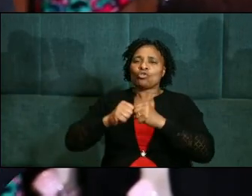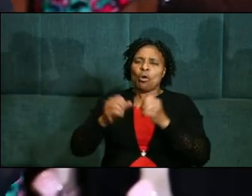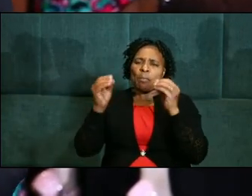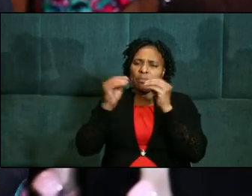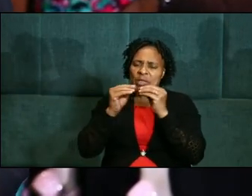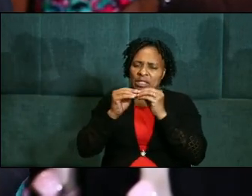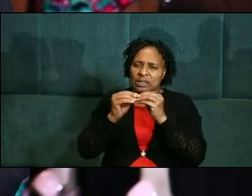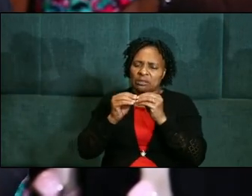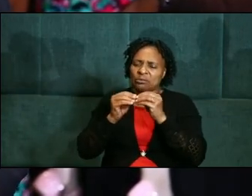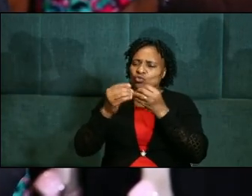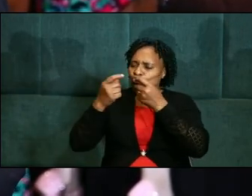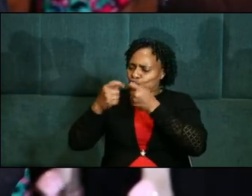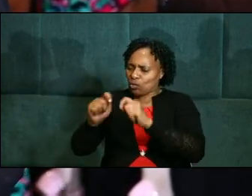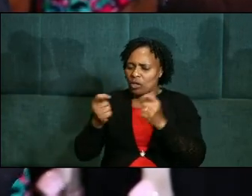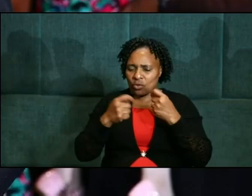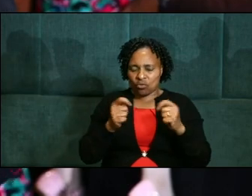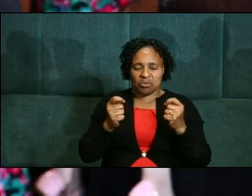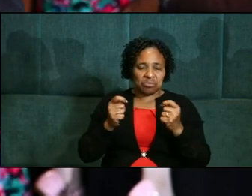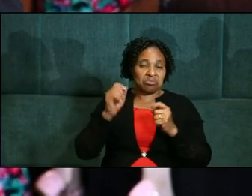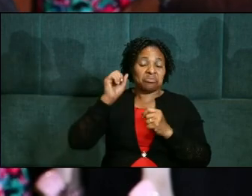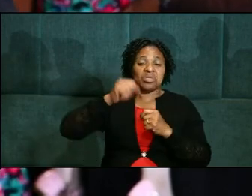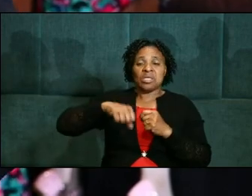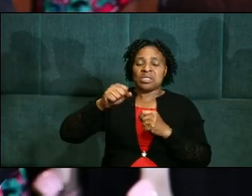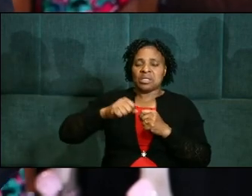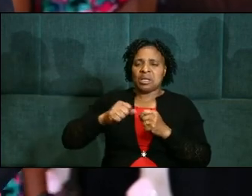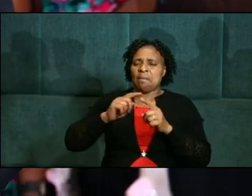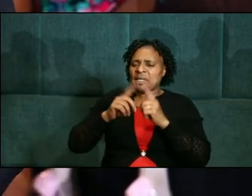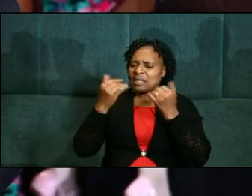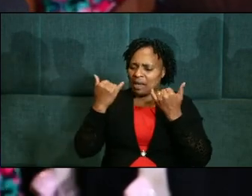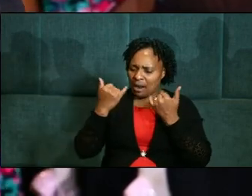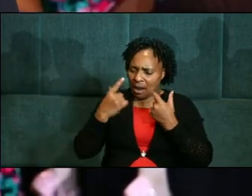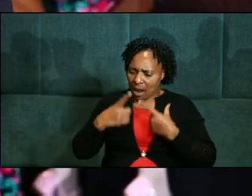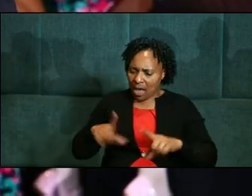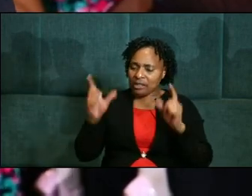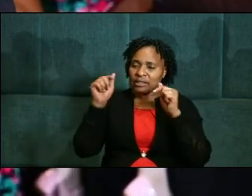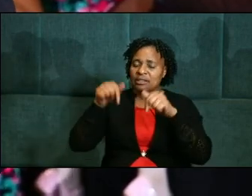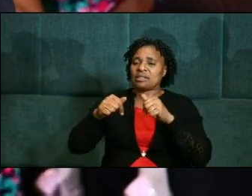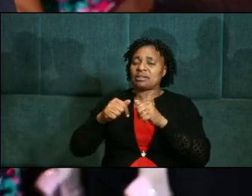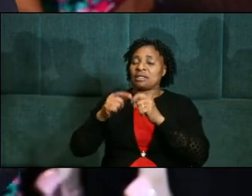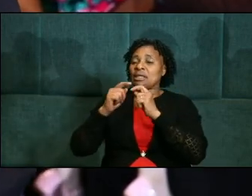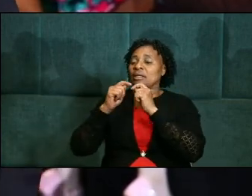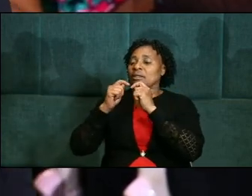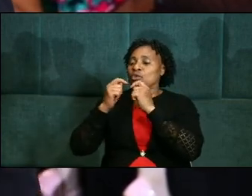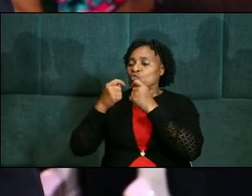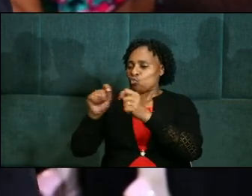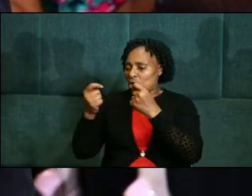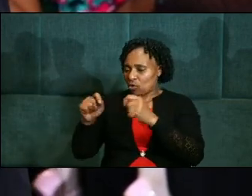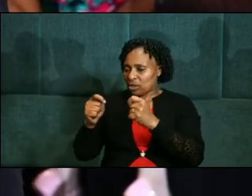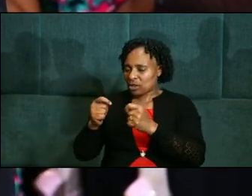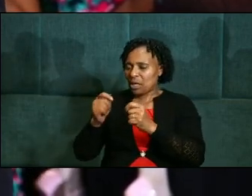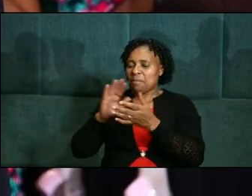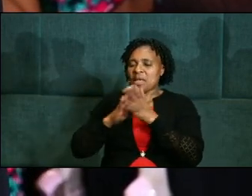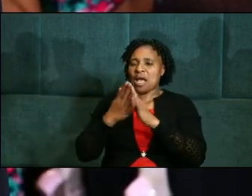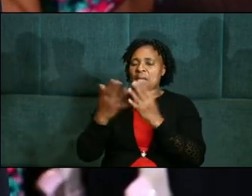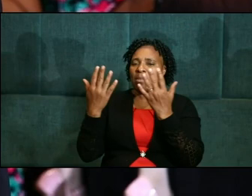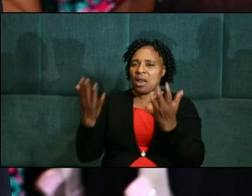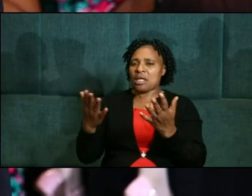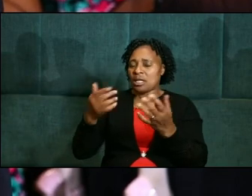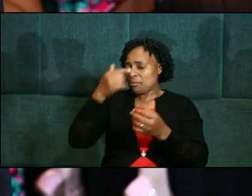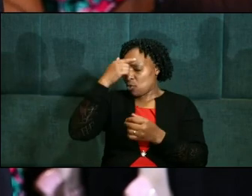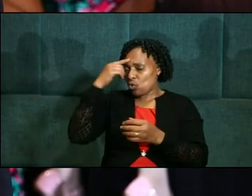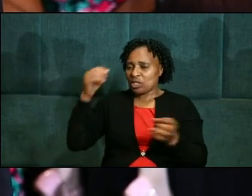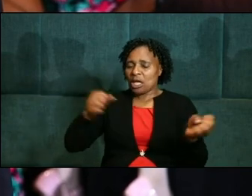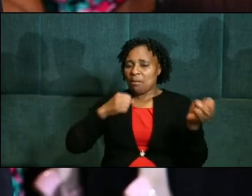They will meet temptations, but let these temptations be lighter because they will have the power of the